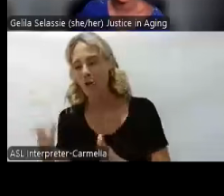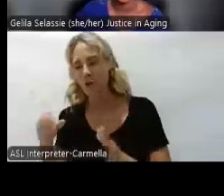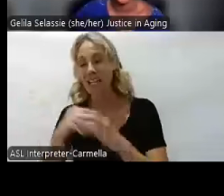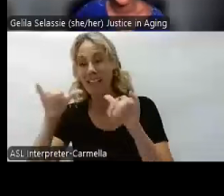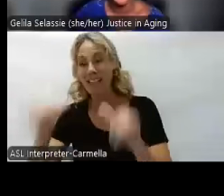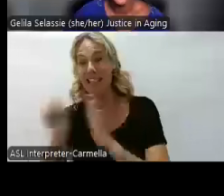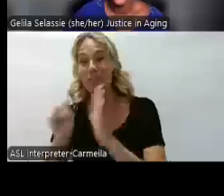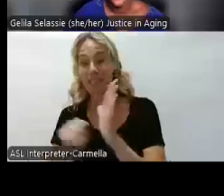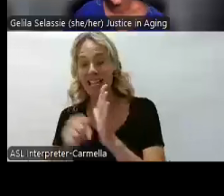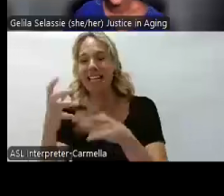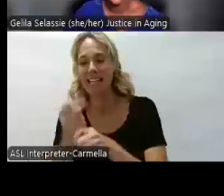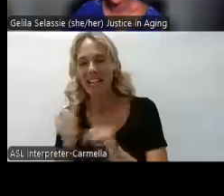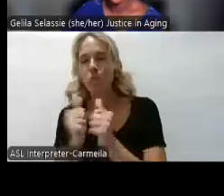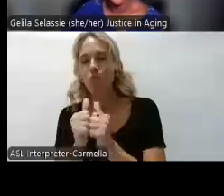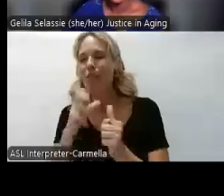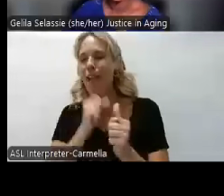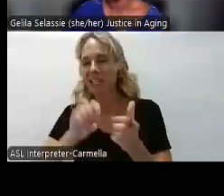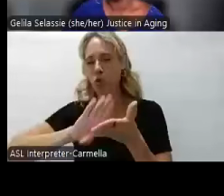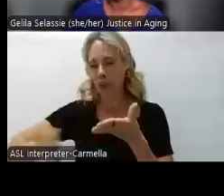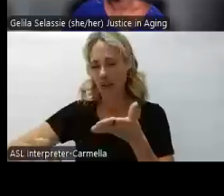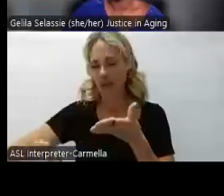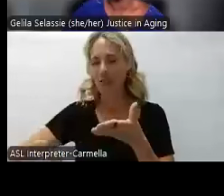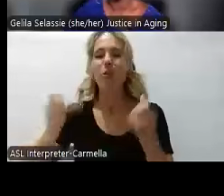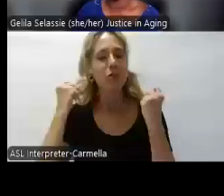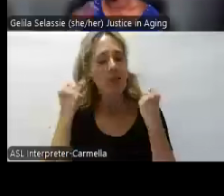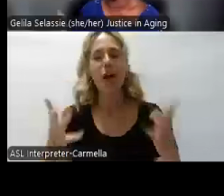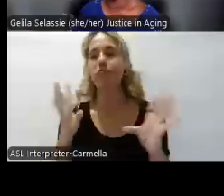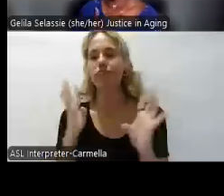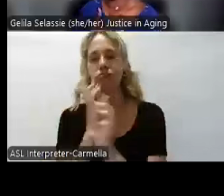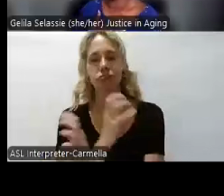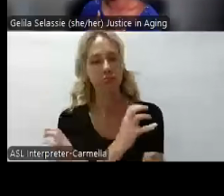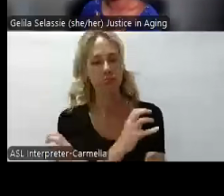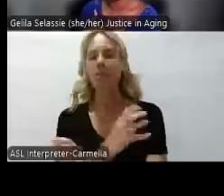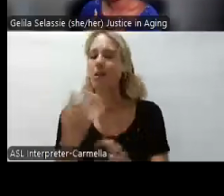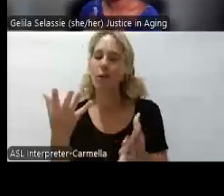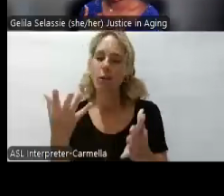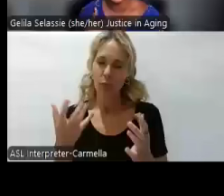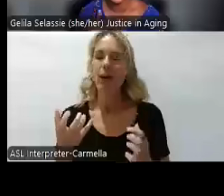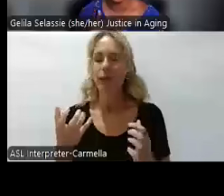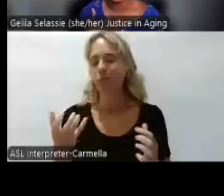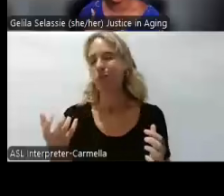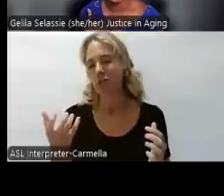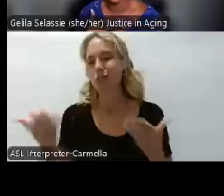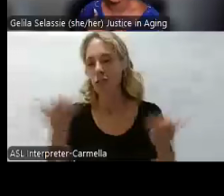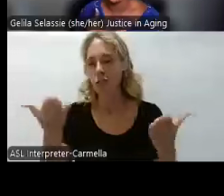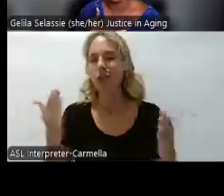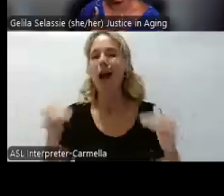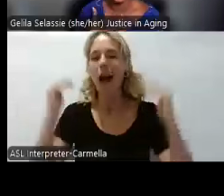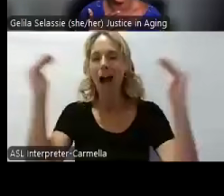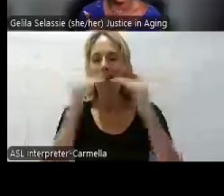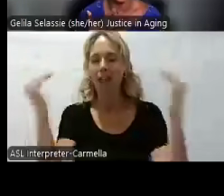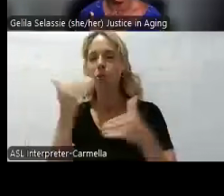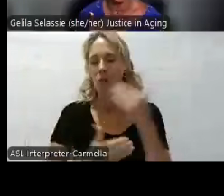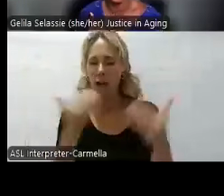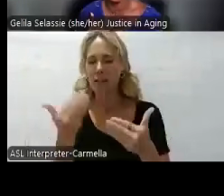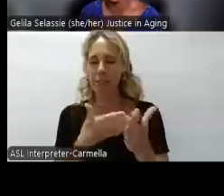aging waiver. So again, that's why there's quite a lot of complexity. And so we really just want to go through sort of that high level process. And we